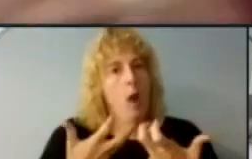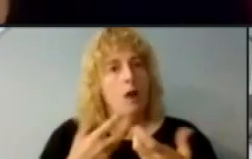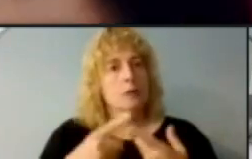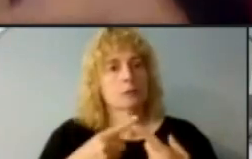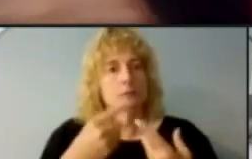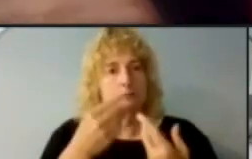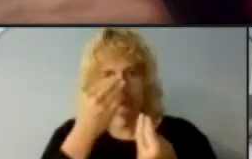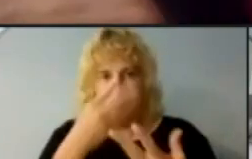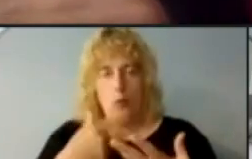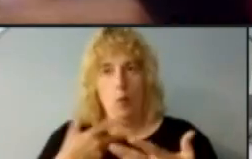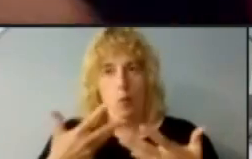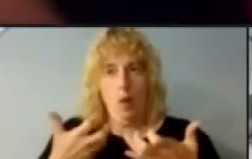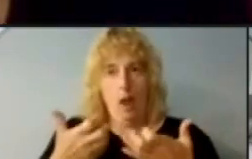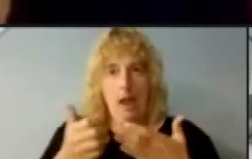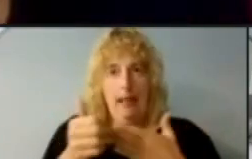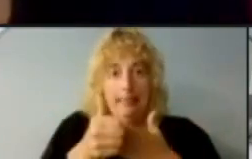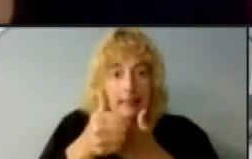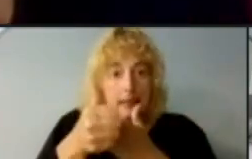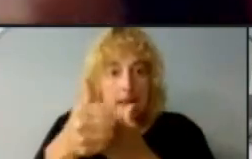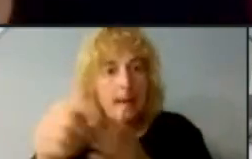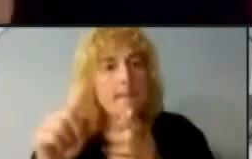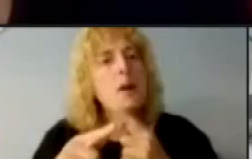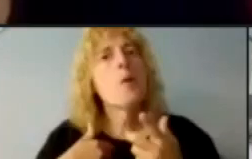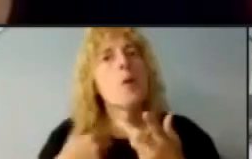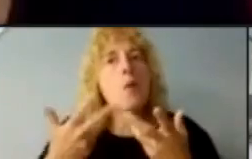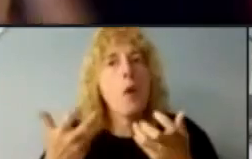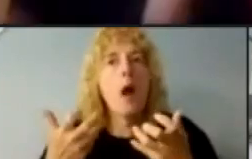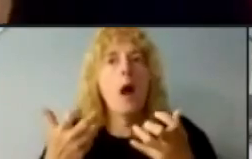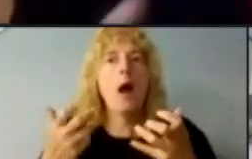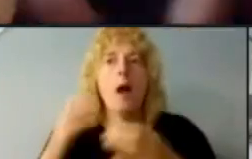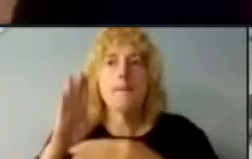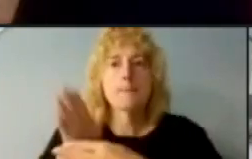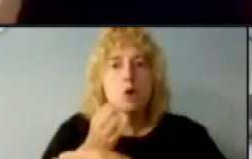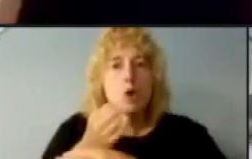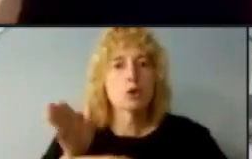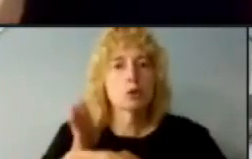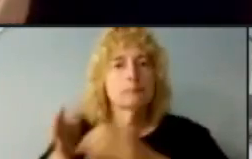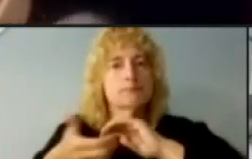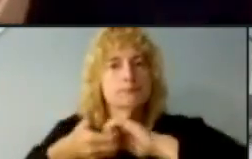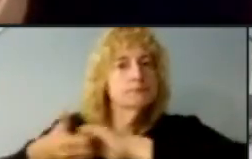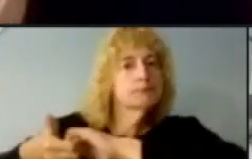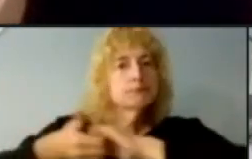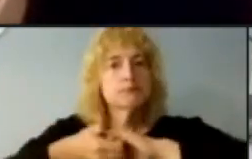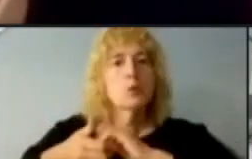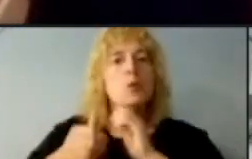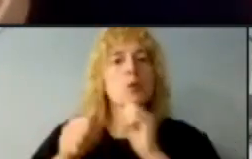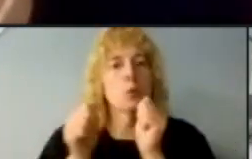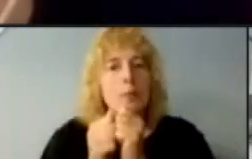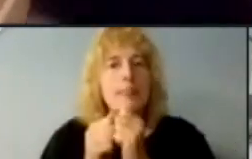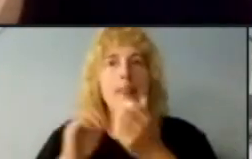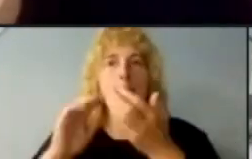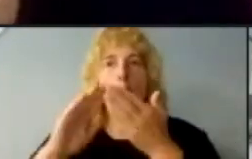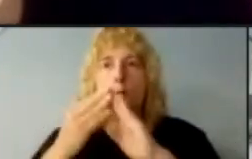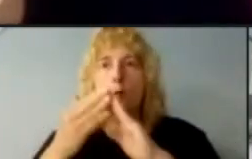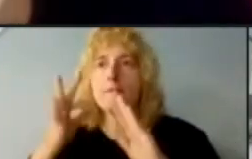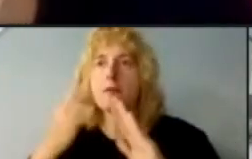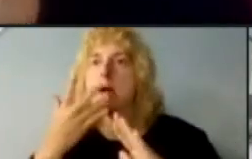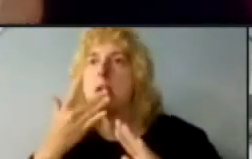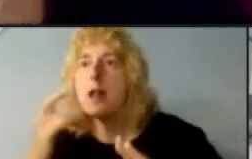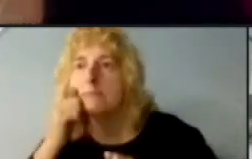but we need to do that in partnership in an equitable empowerment relationship with communities of color in